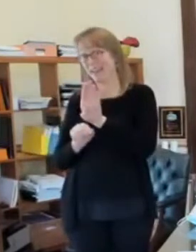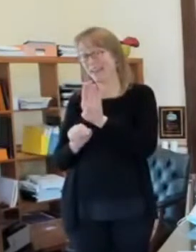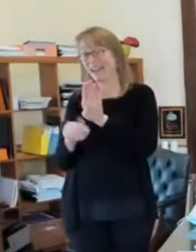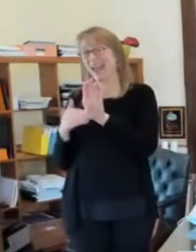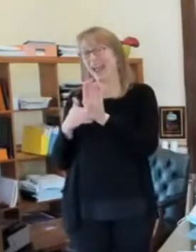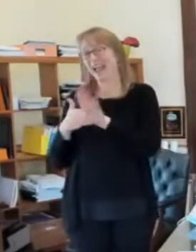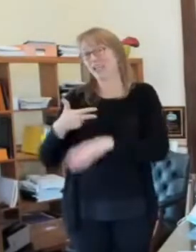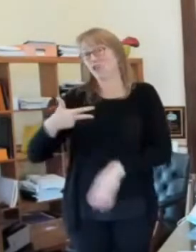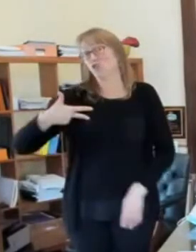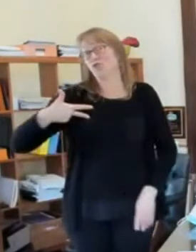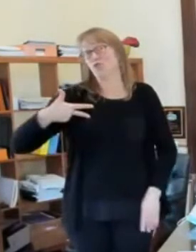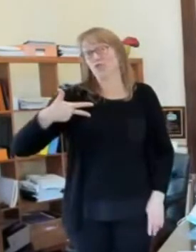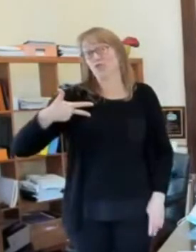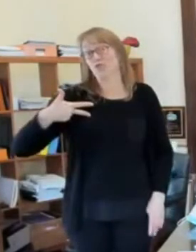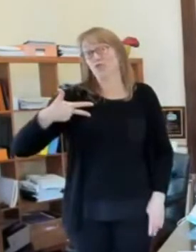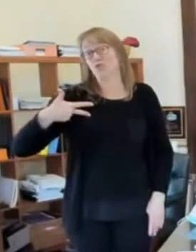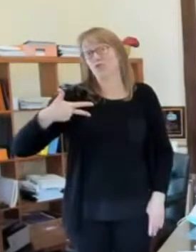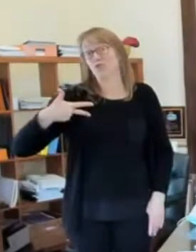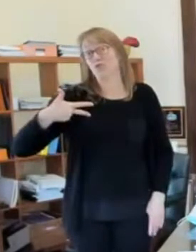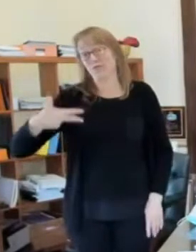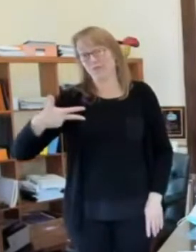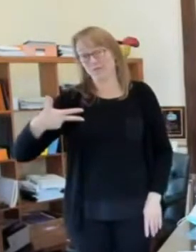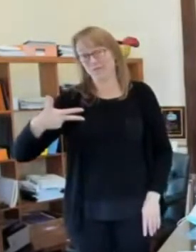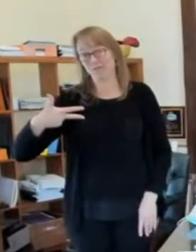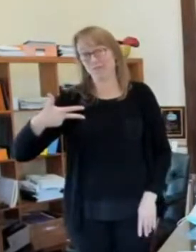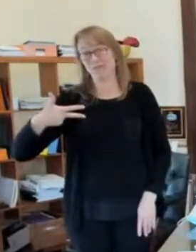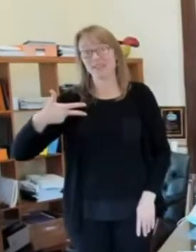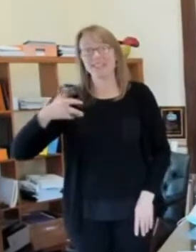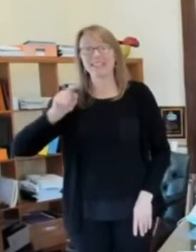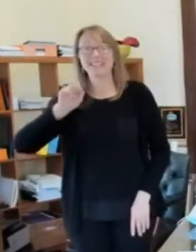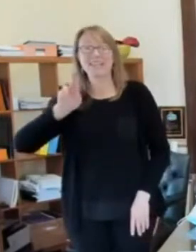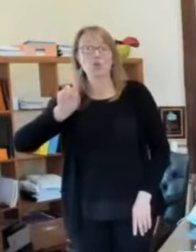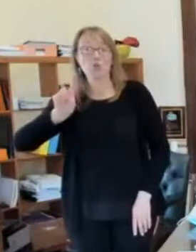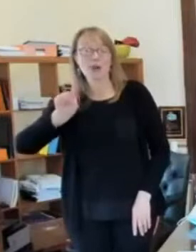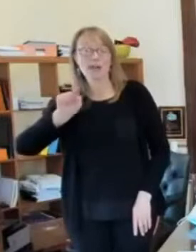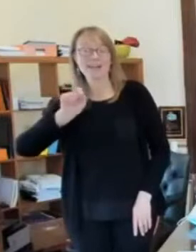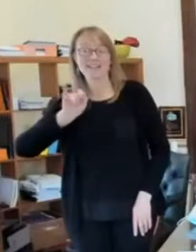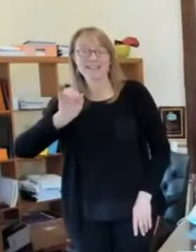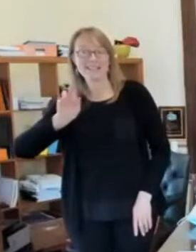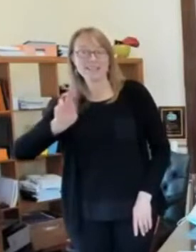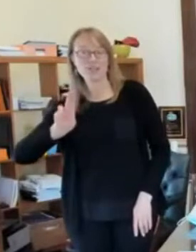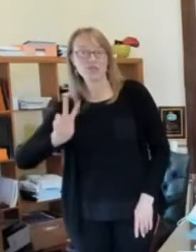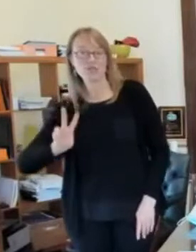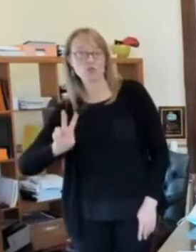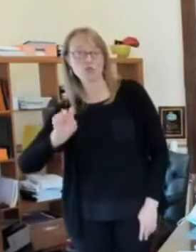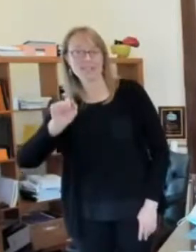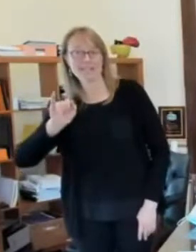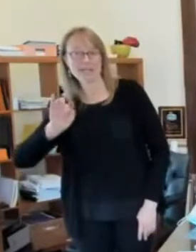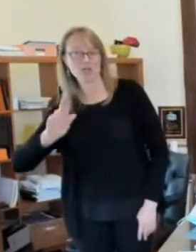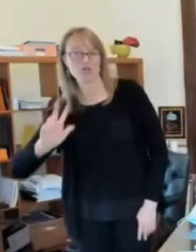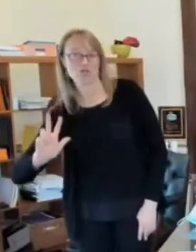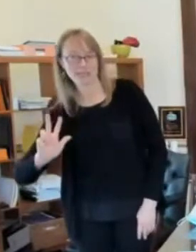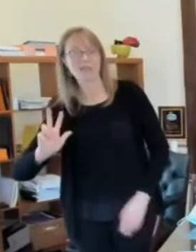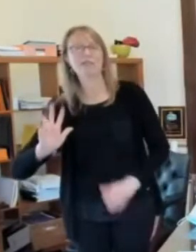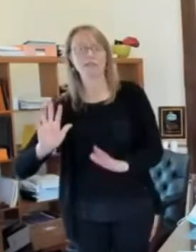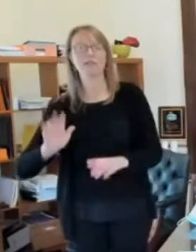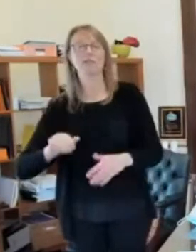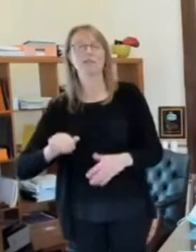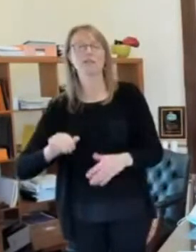about. So we will, of course, get through phase 1A first. Nursing homes, nursing home